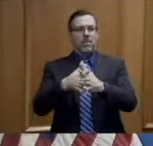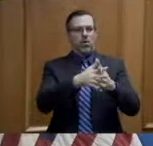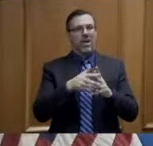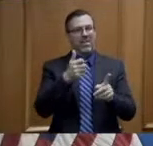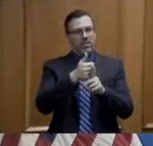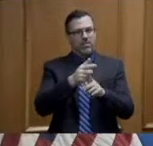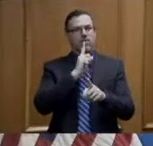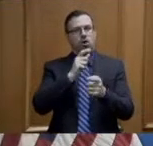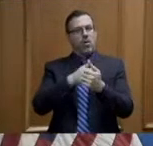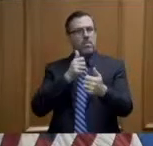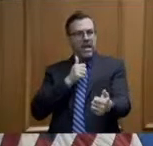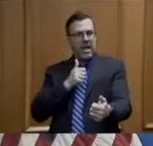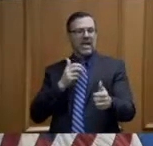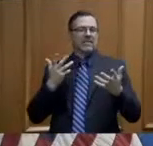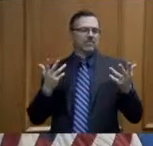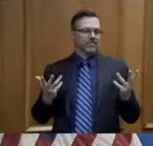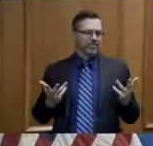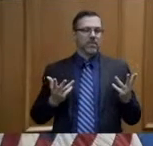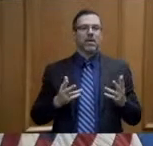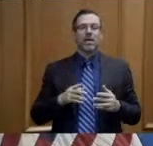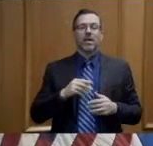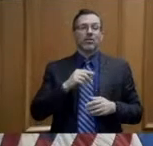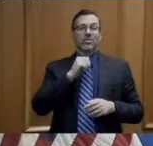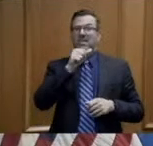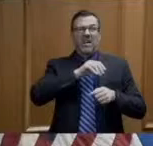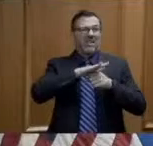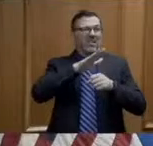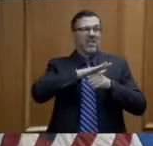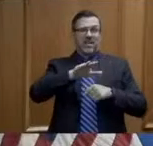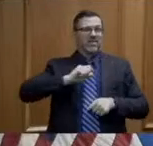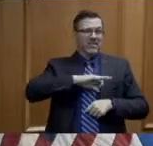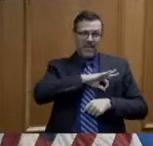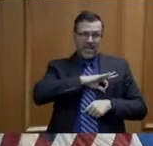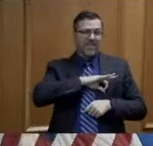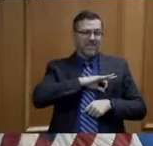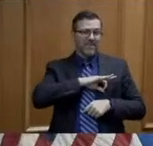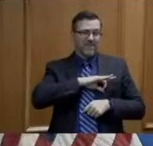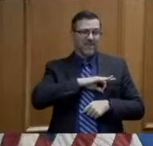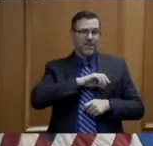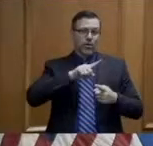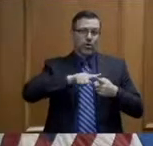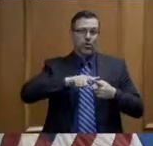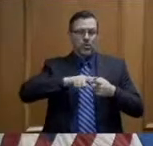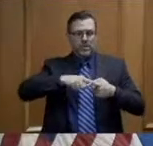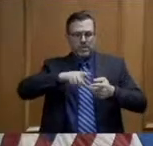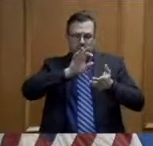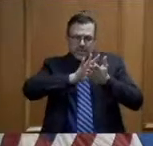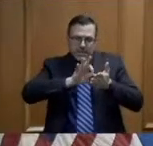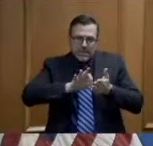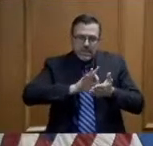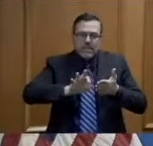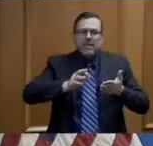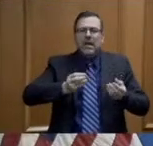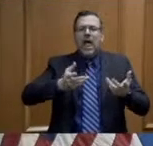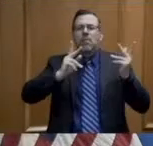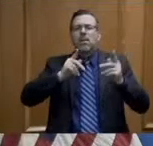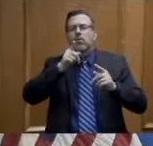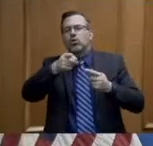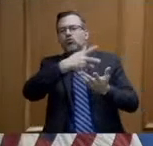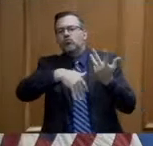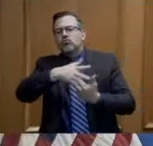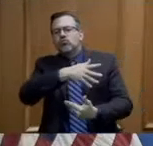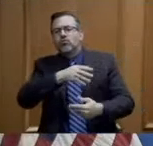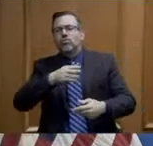their numbers. It's just a physical manpower issue. And that's why we've been working very closely with our